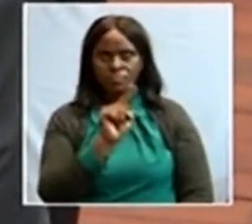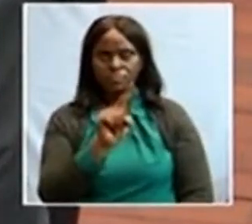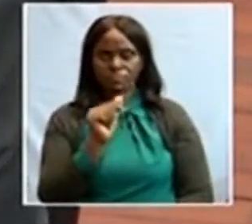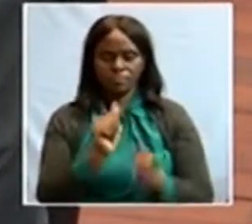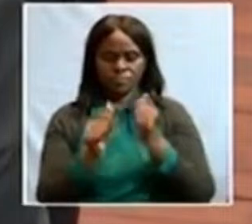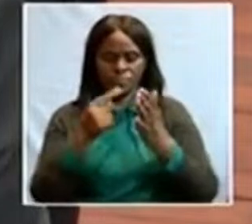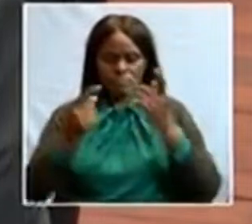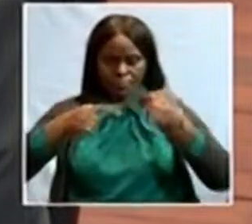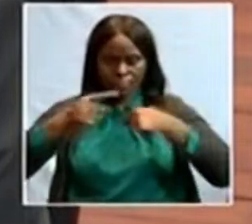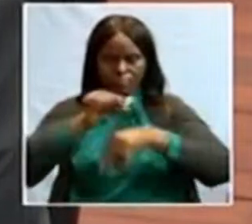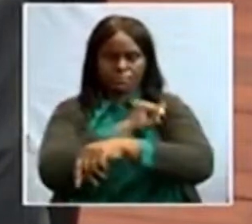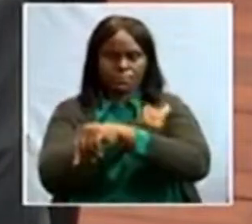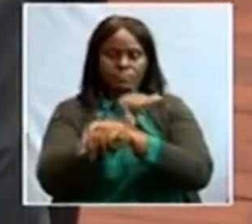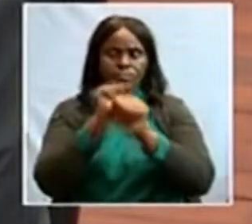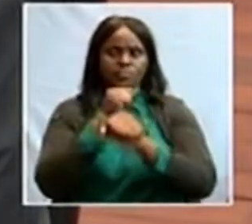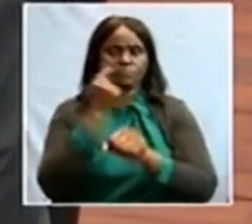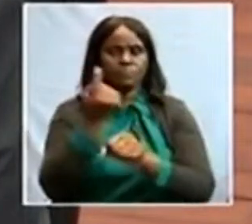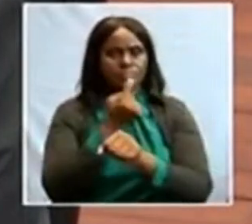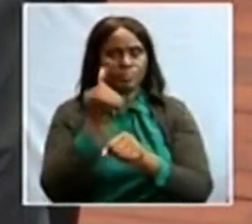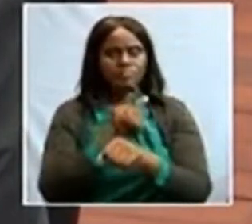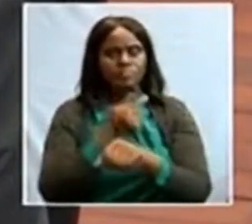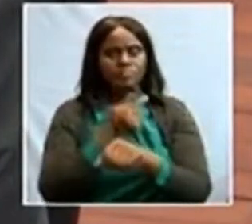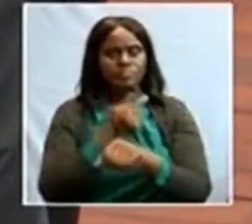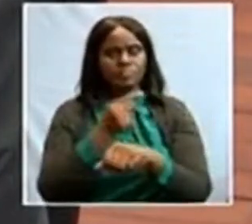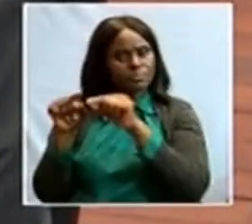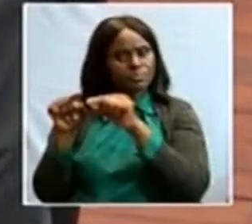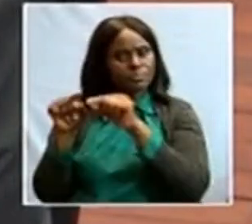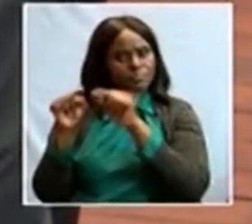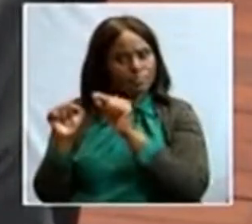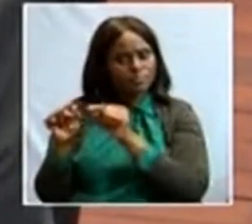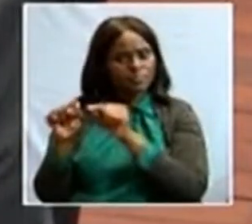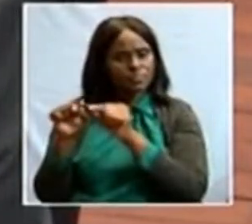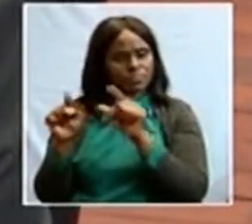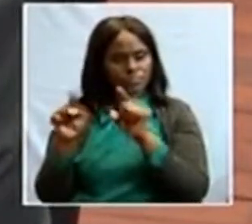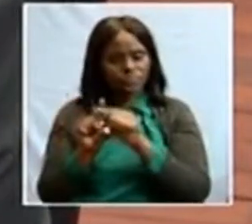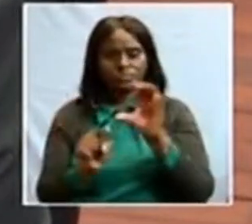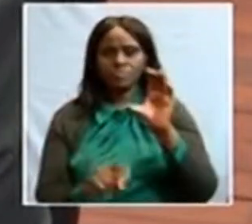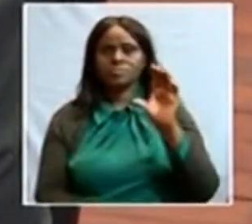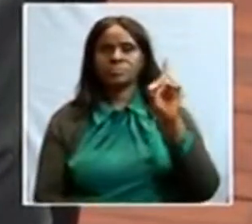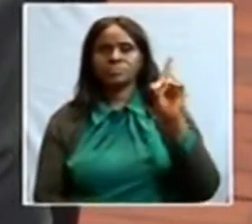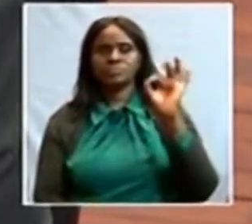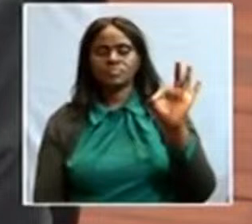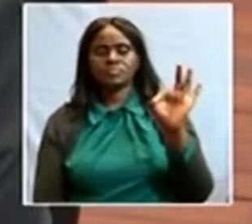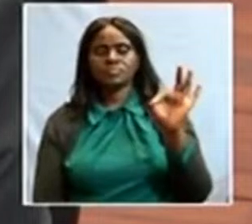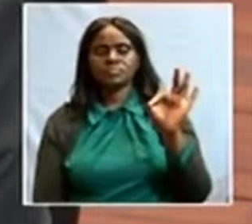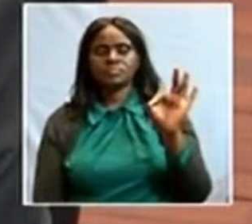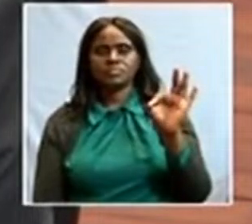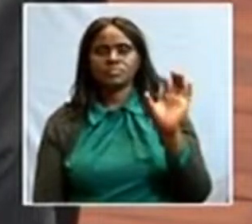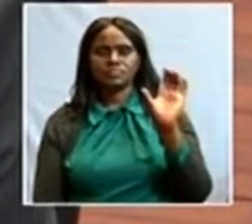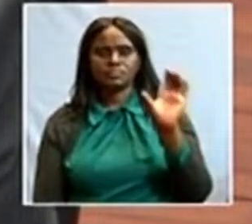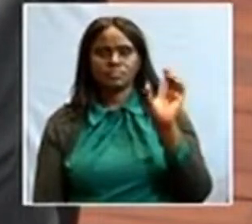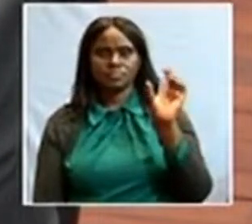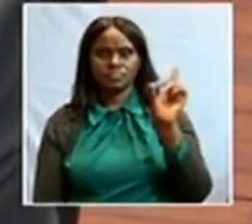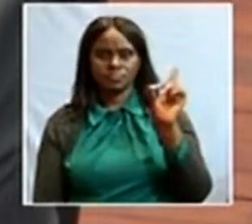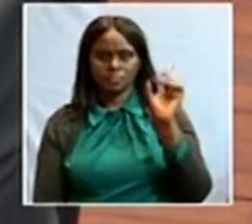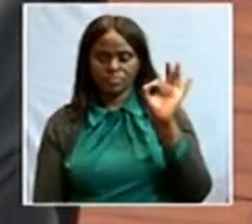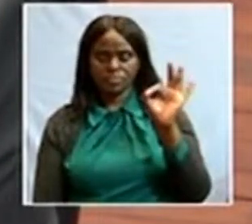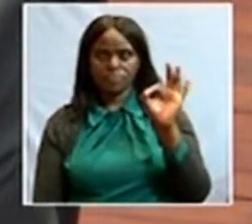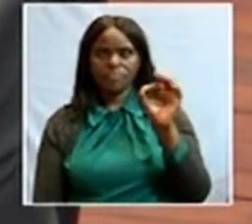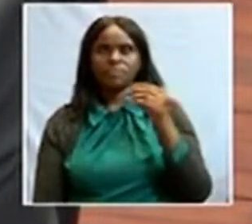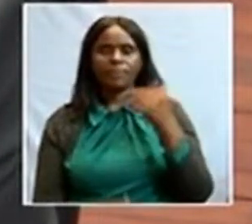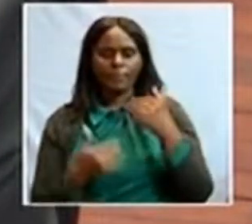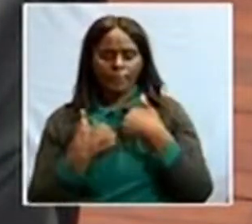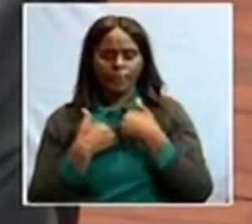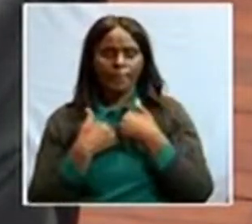the local authority can only lean on CDF, and they